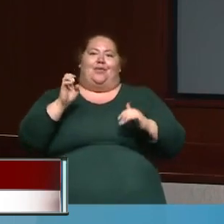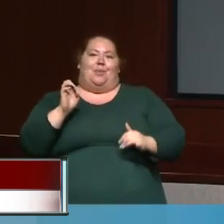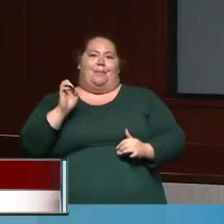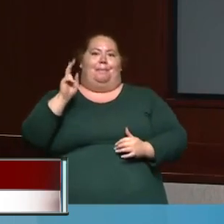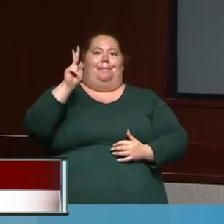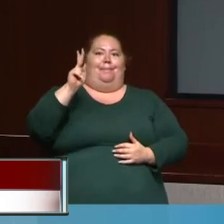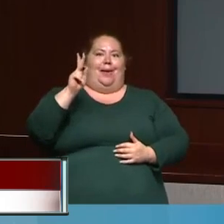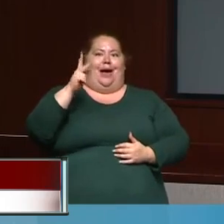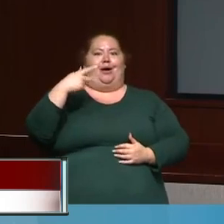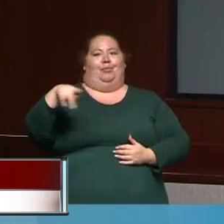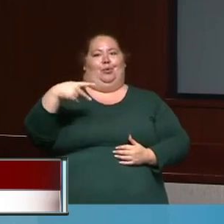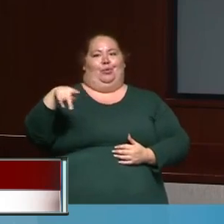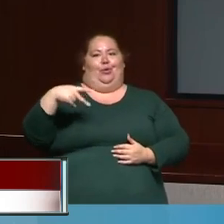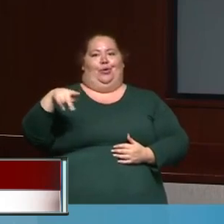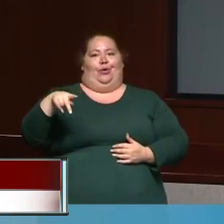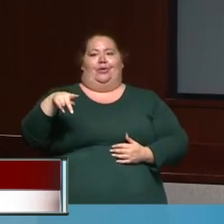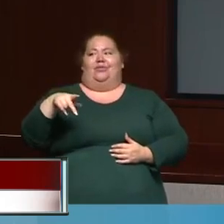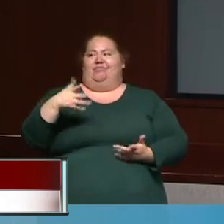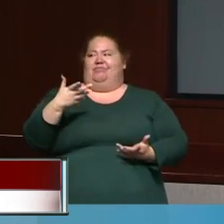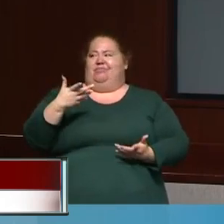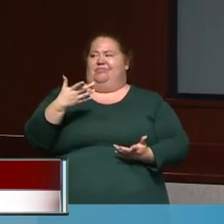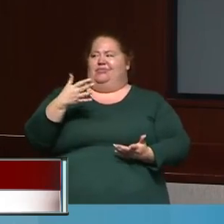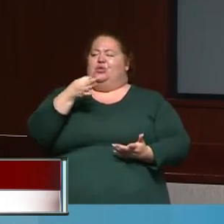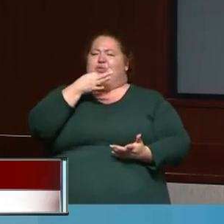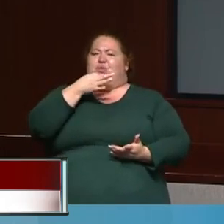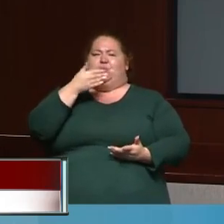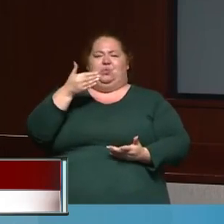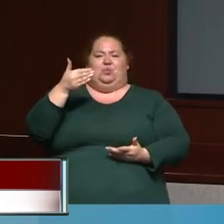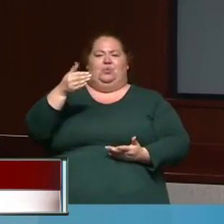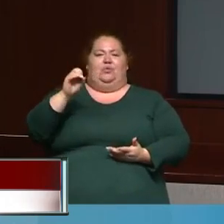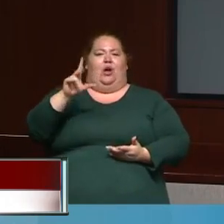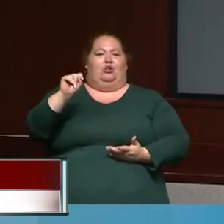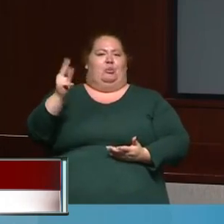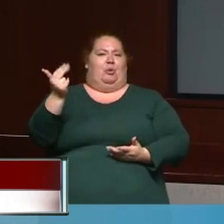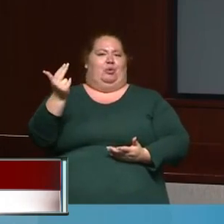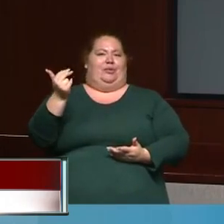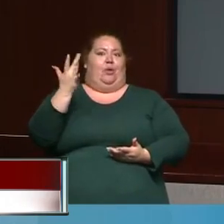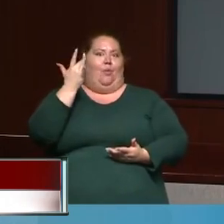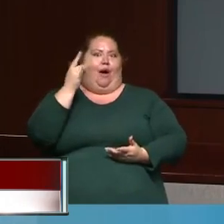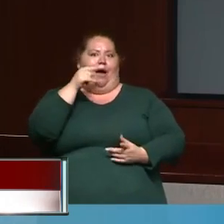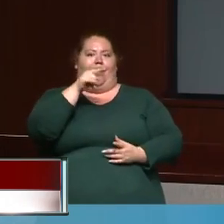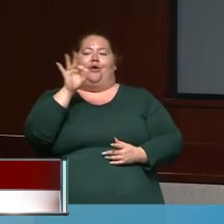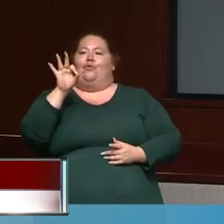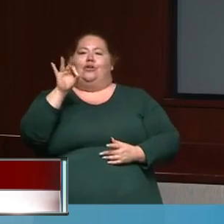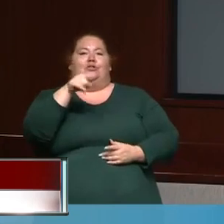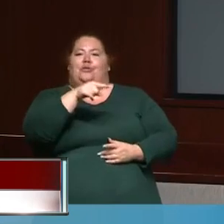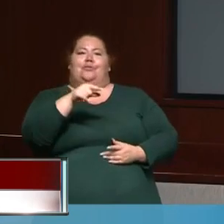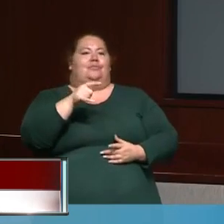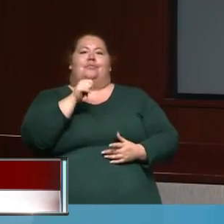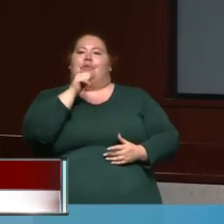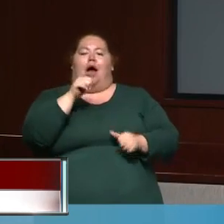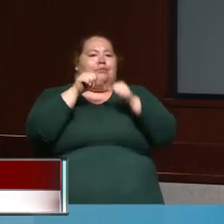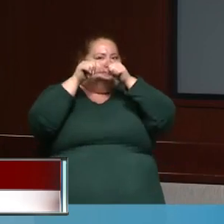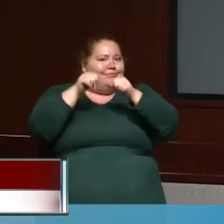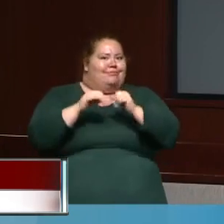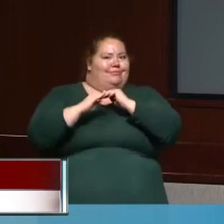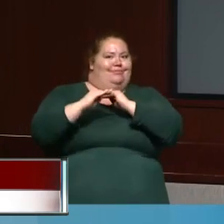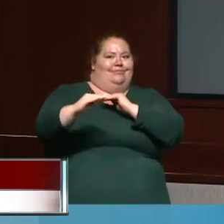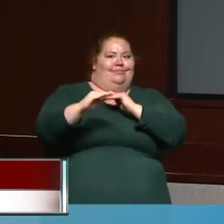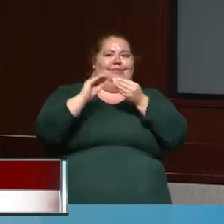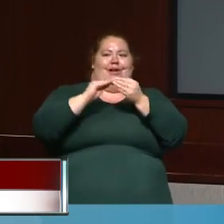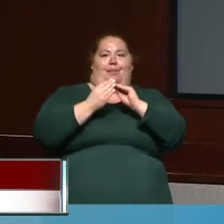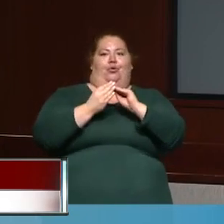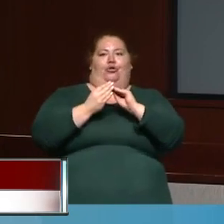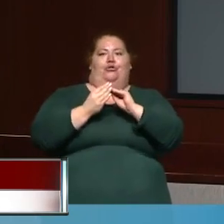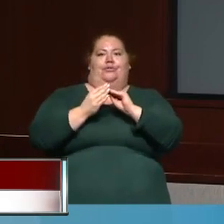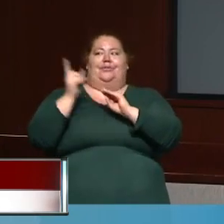purple tier as soon as October 13th due to their metrics that the state is monitoring them